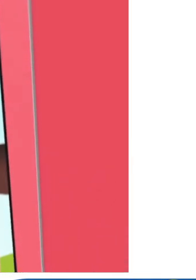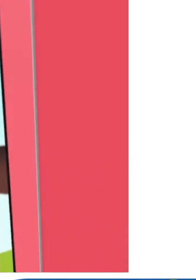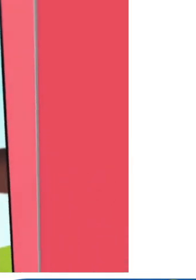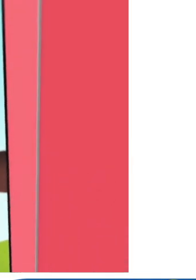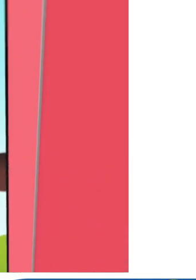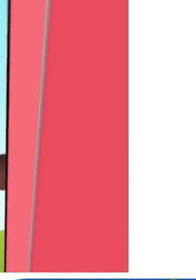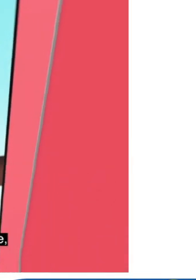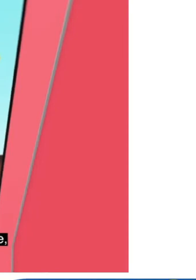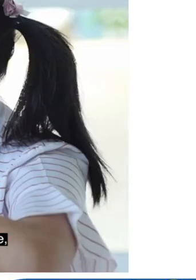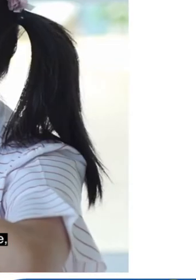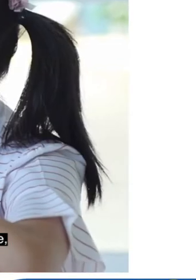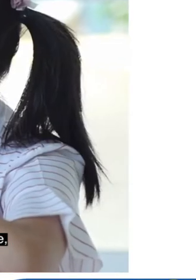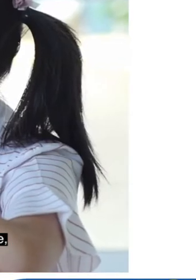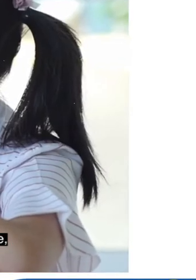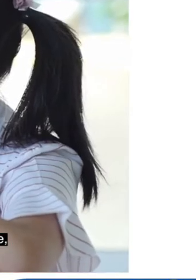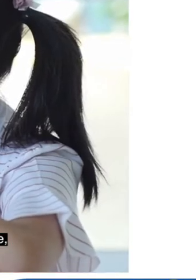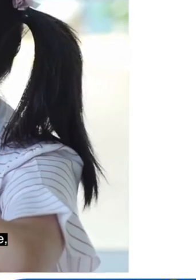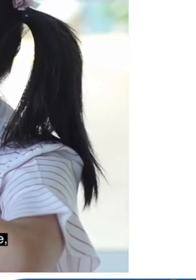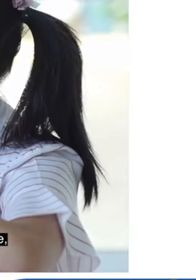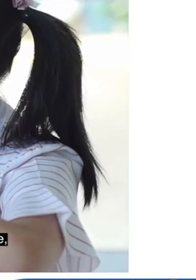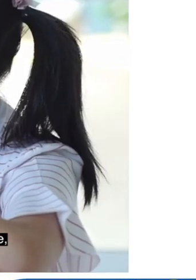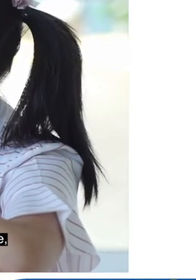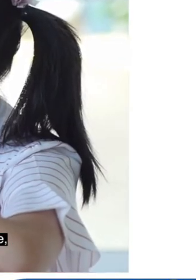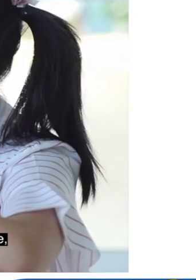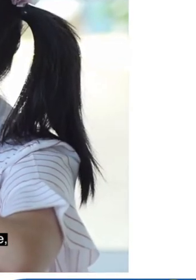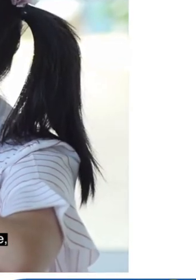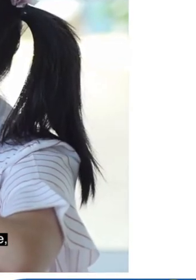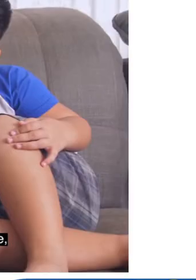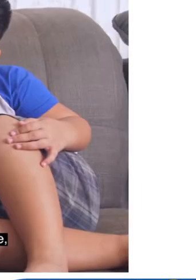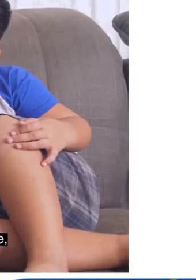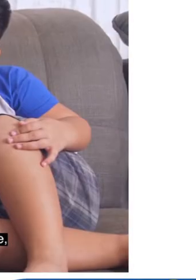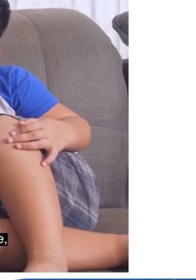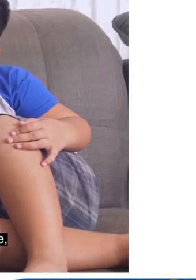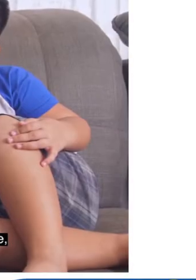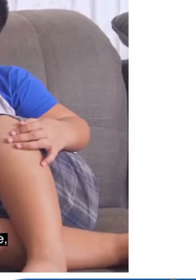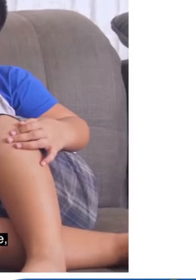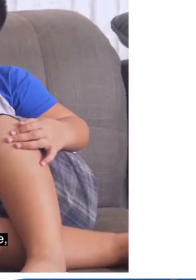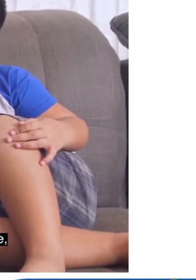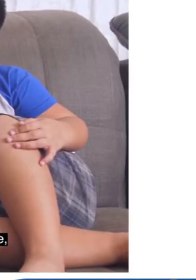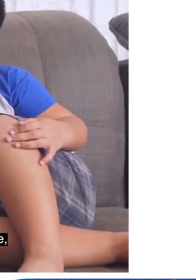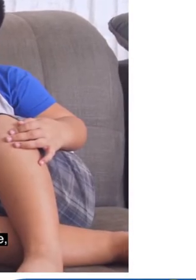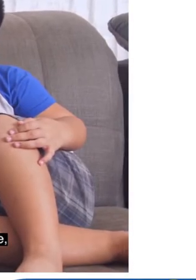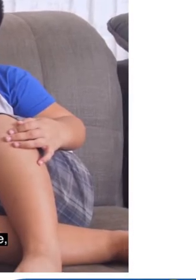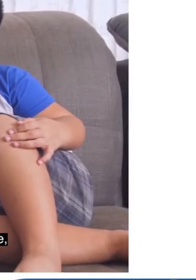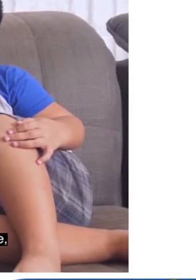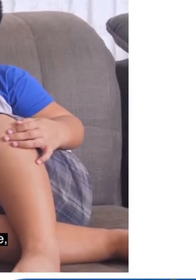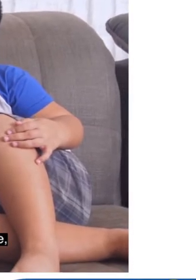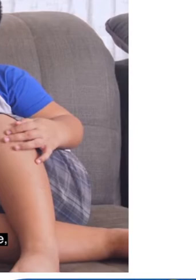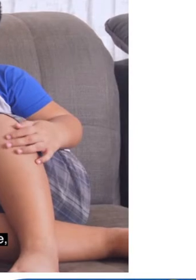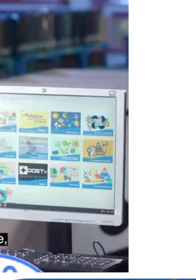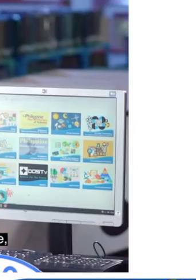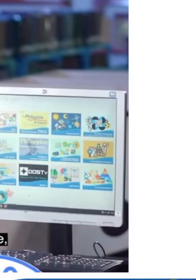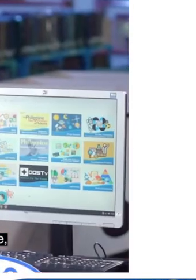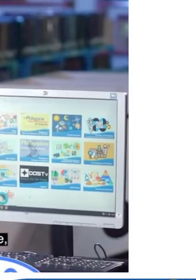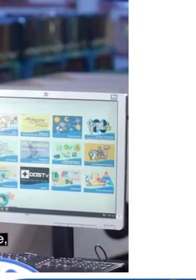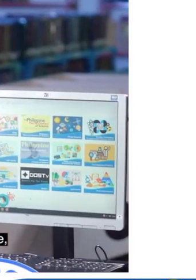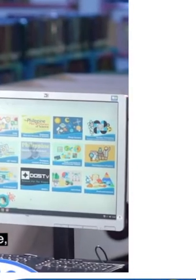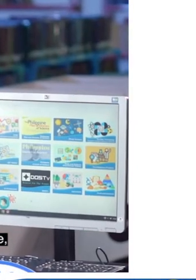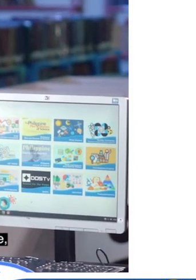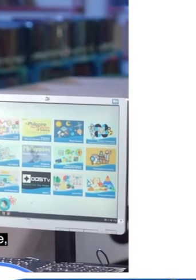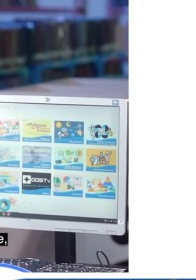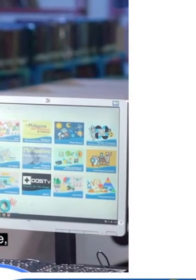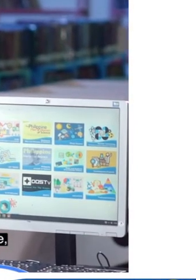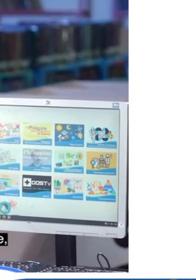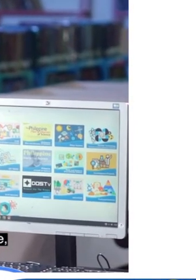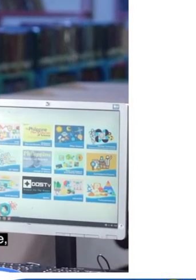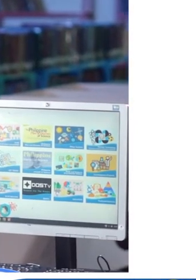free. Wherever the Filipino learner is, at school or from home, we want